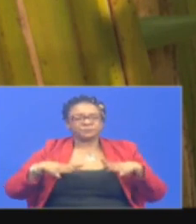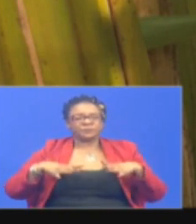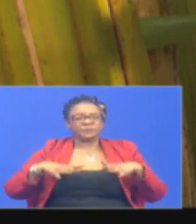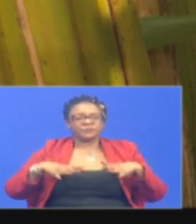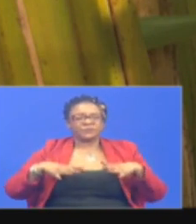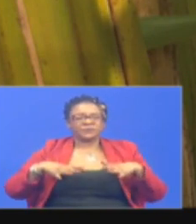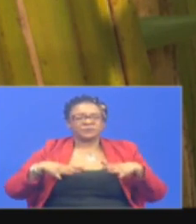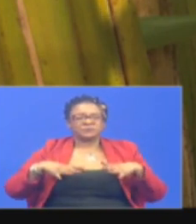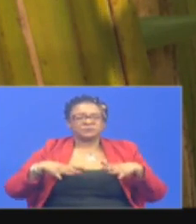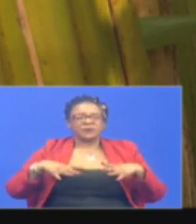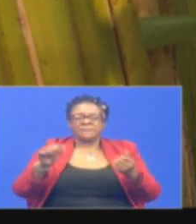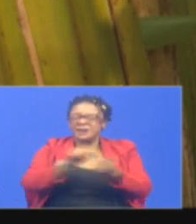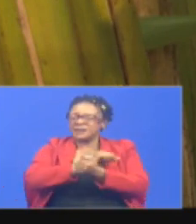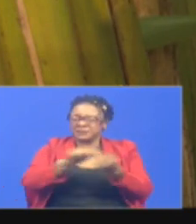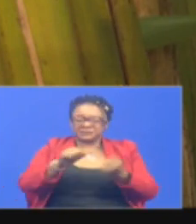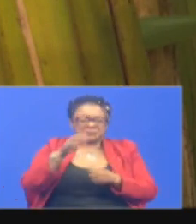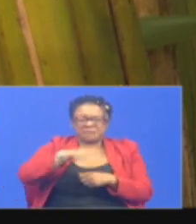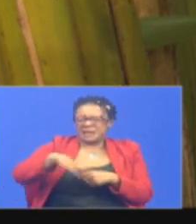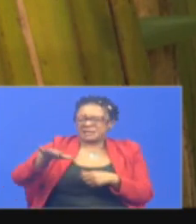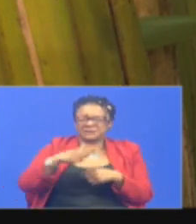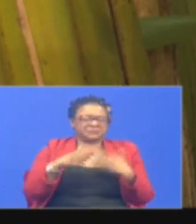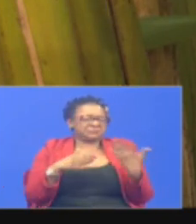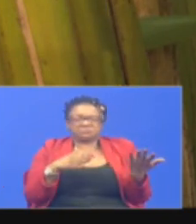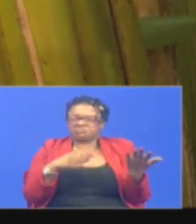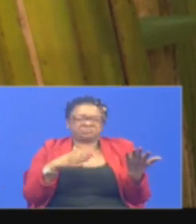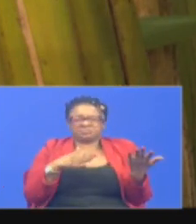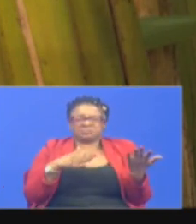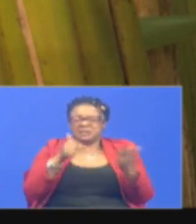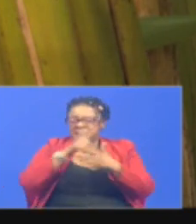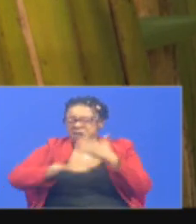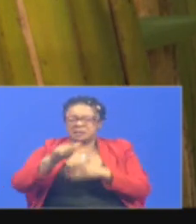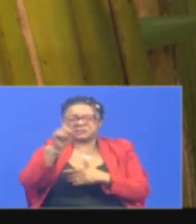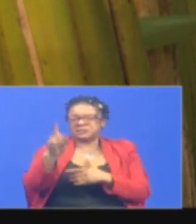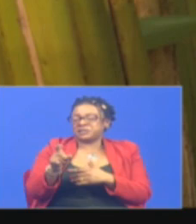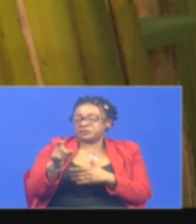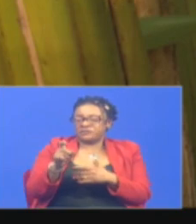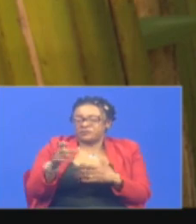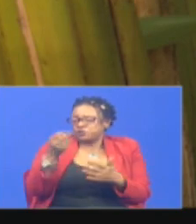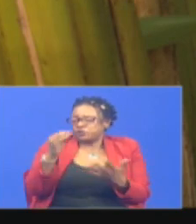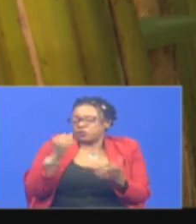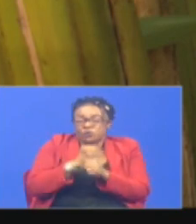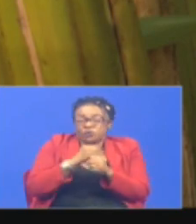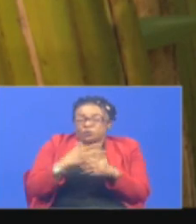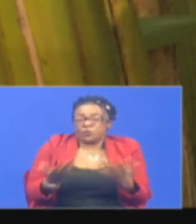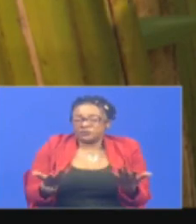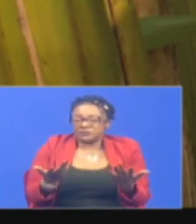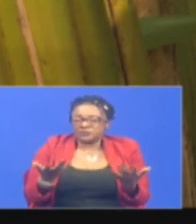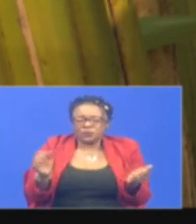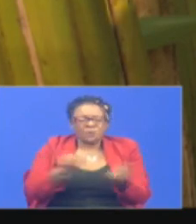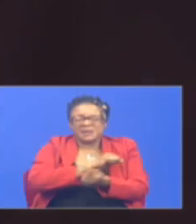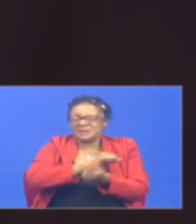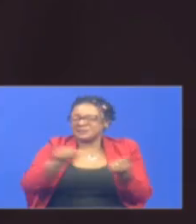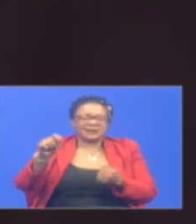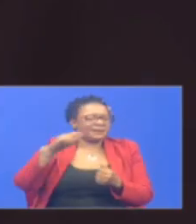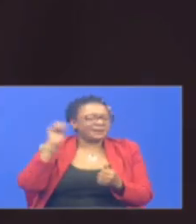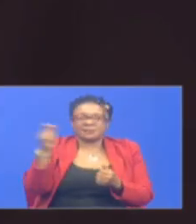paralyzed. I mean, parliament is simply a marionette of the executive, you know? So what are they going to do? See, ni kumaliza Kenya basi.